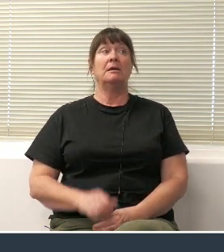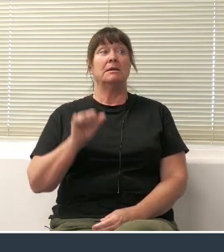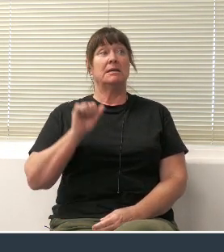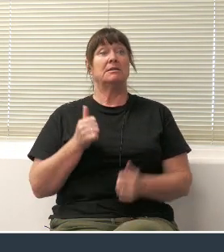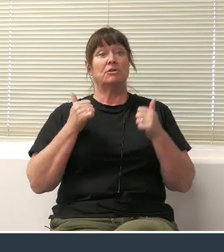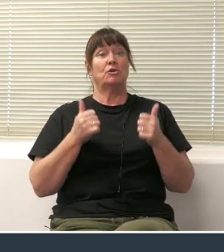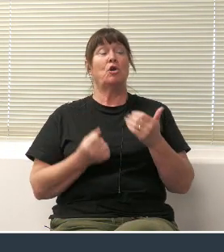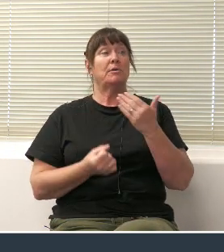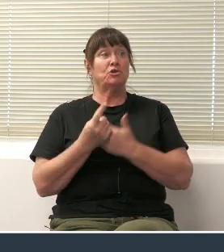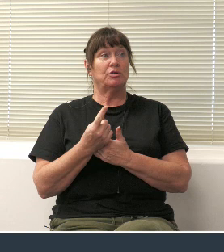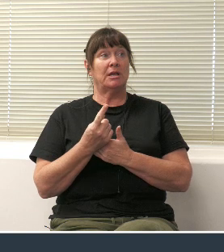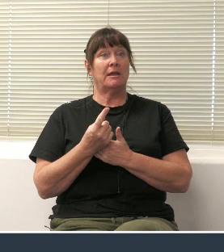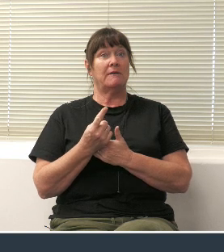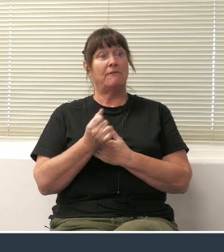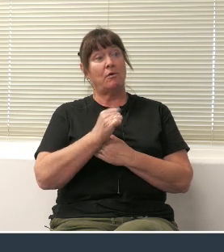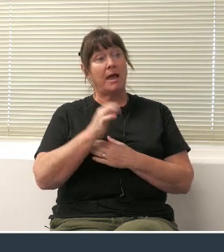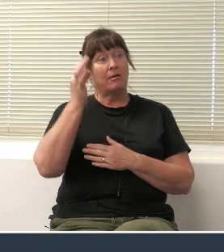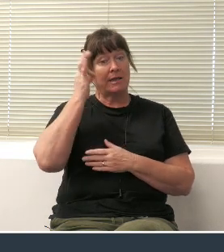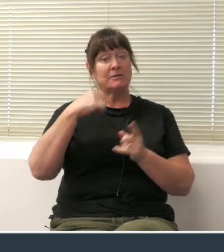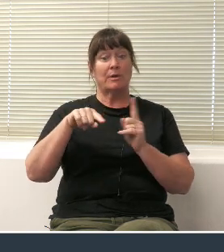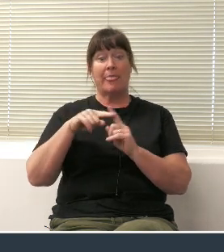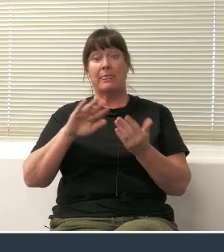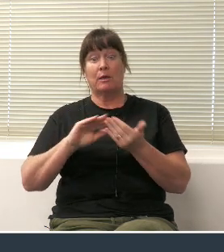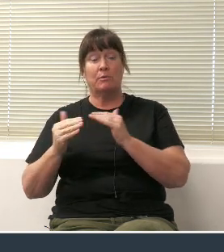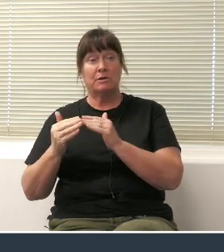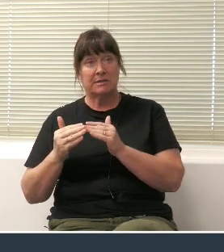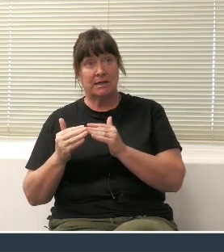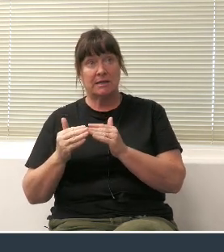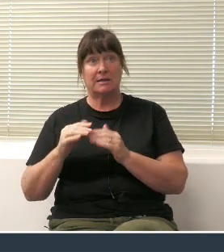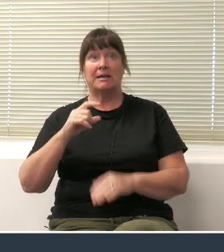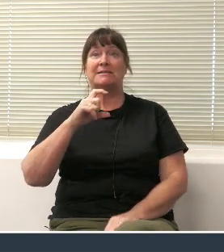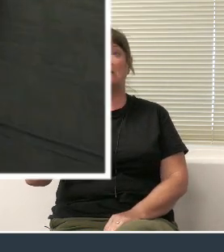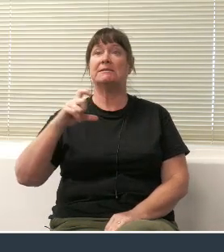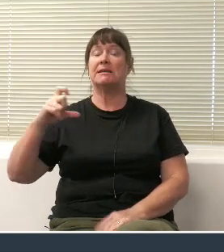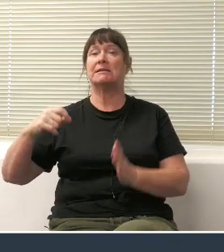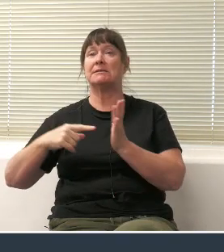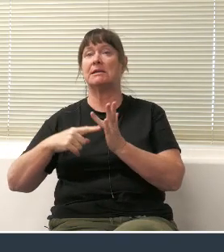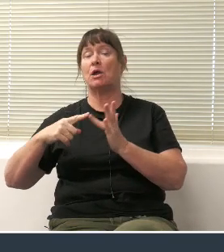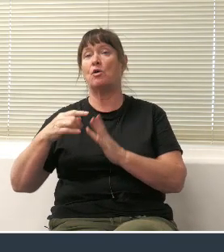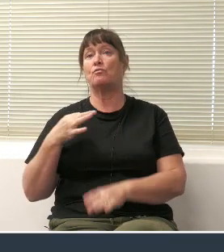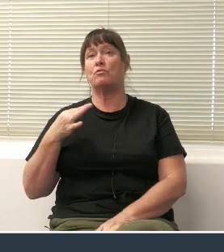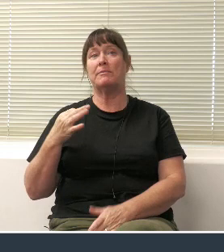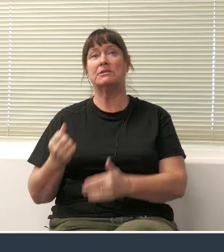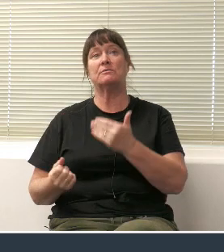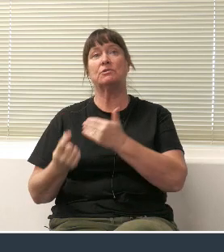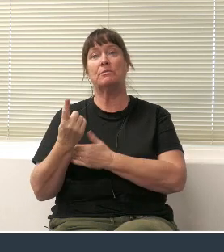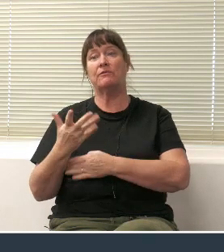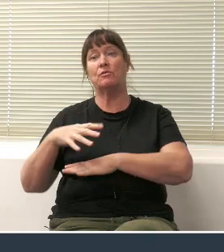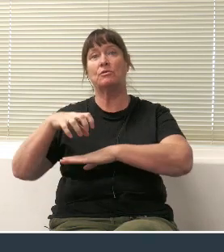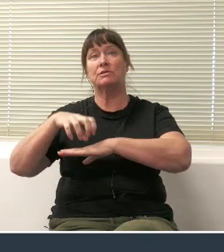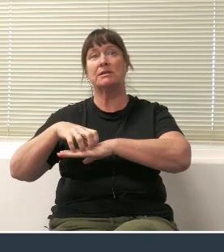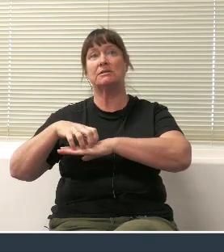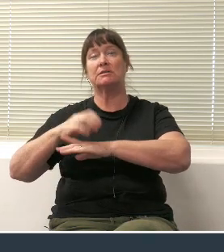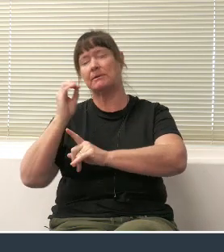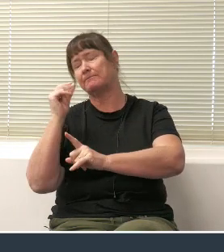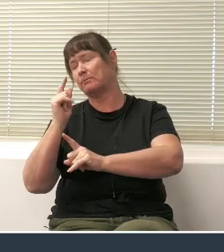this is a great opportunity for our council and community. A CCTO represents the opportunity for an organisation to